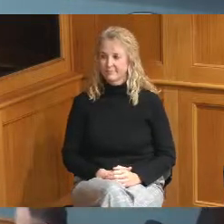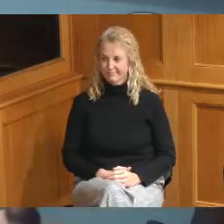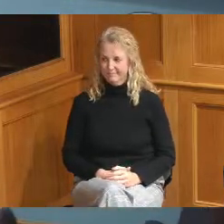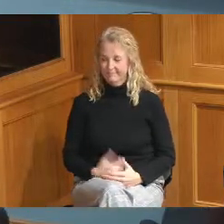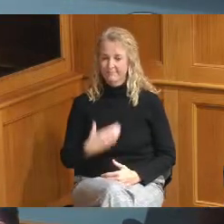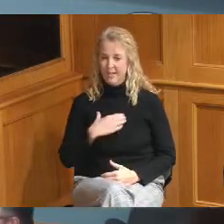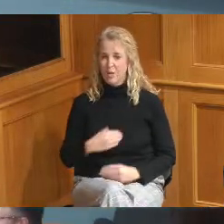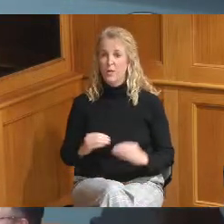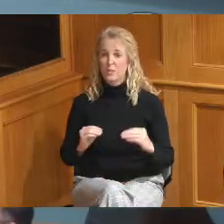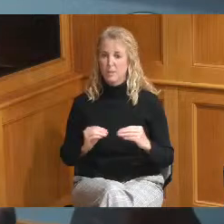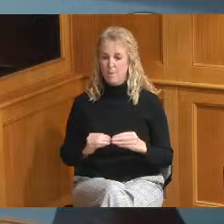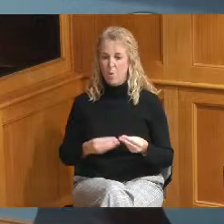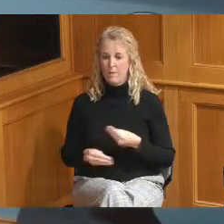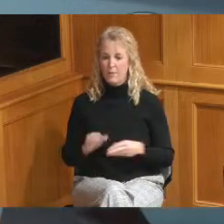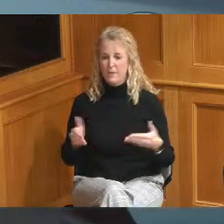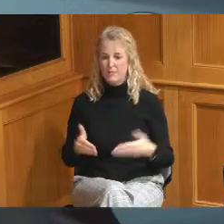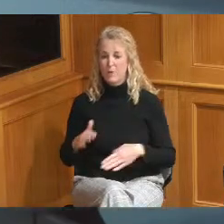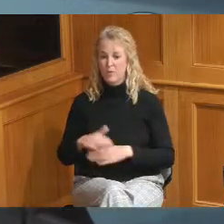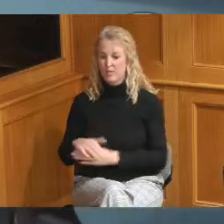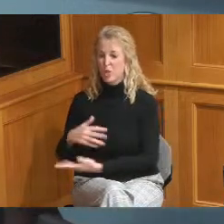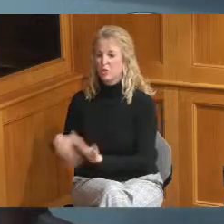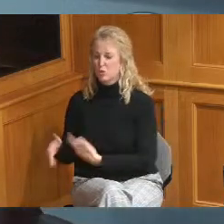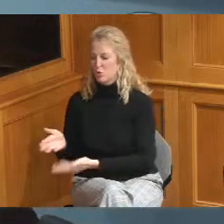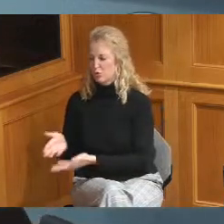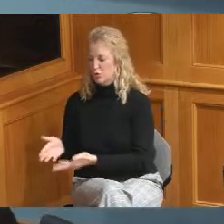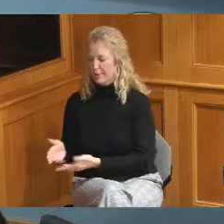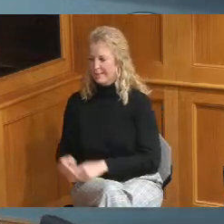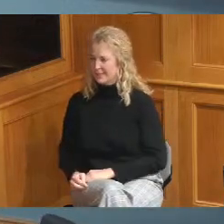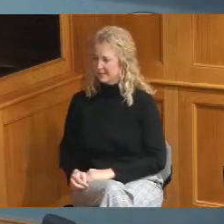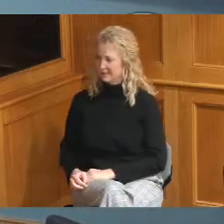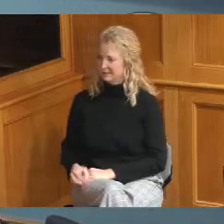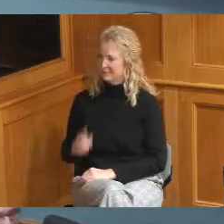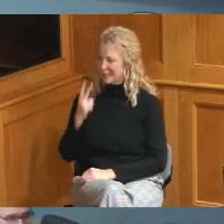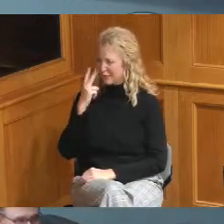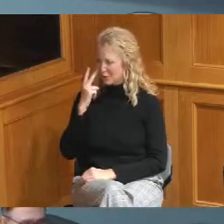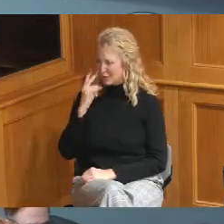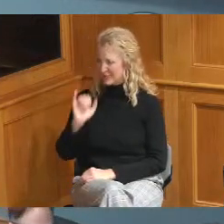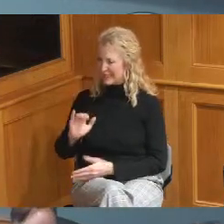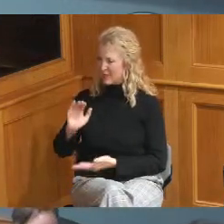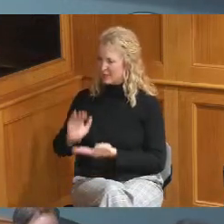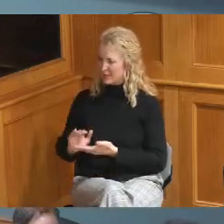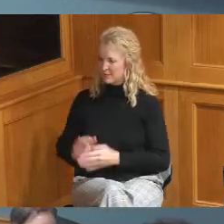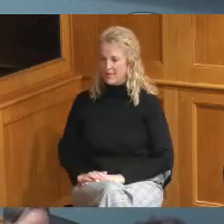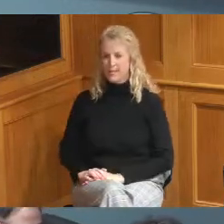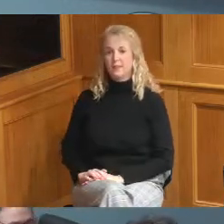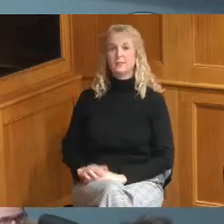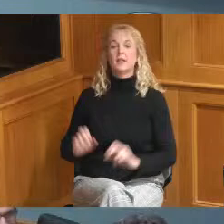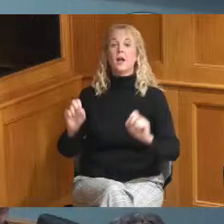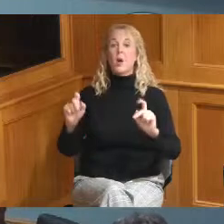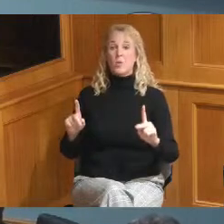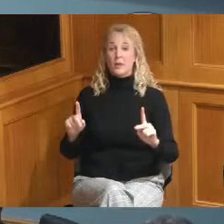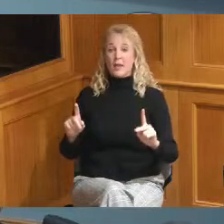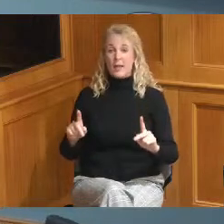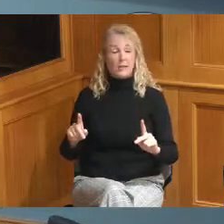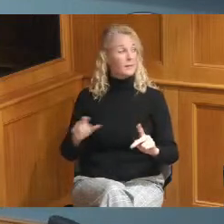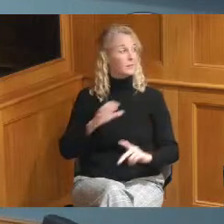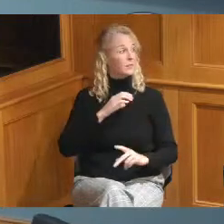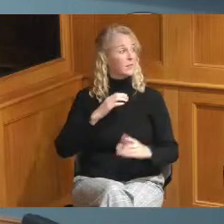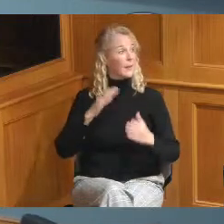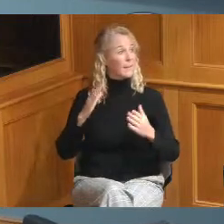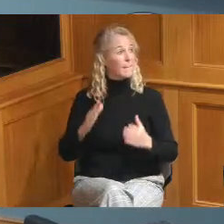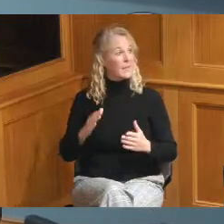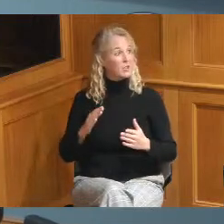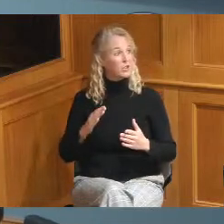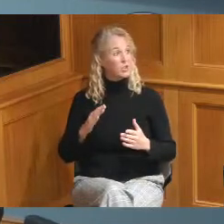You want me to continue or just wait till you guys? It doesn't matter, yeah. Yeah. This week, Commissioner Dumas, just let her continue with